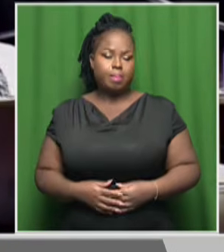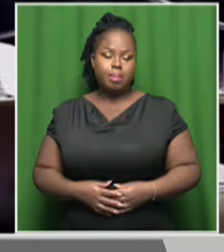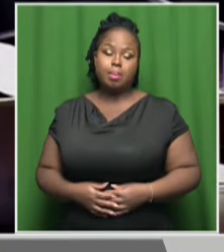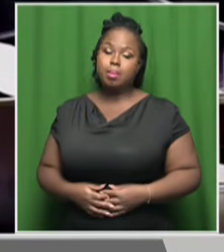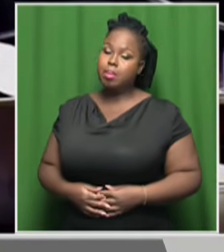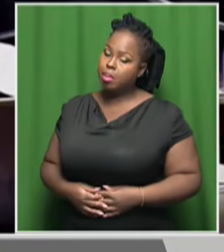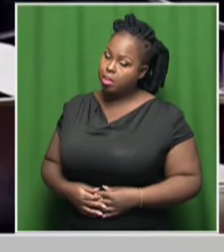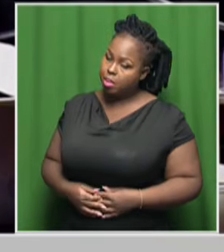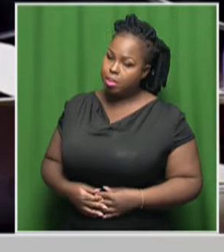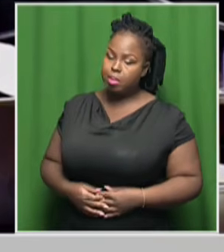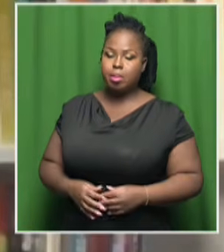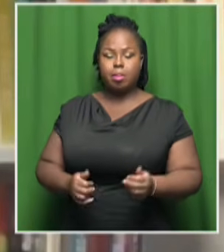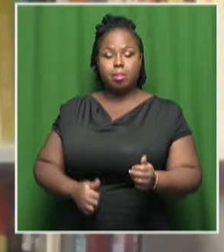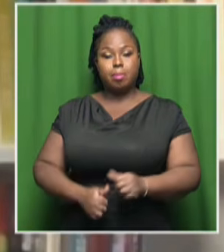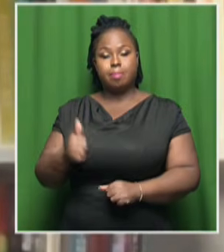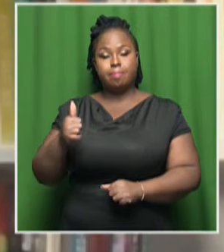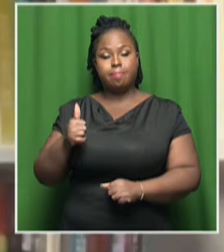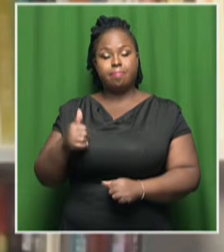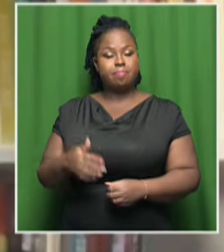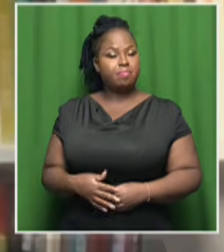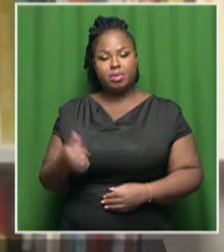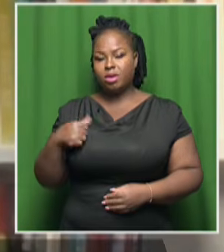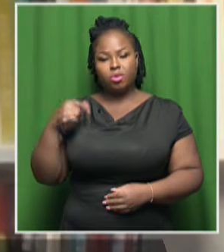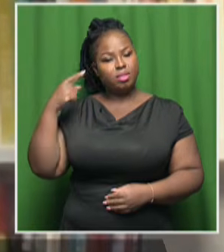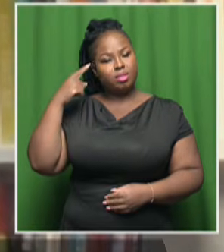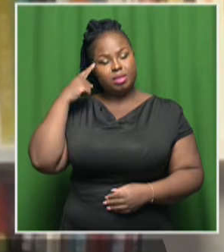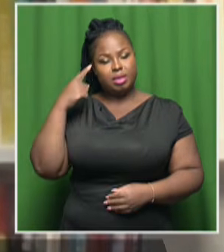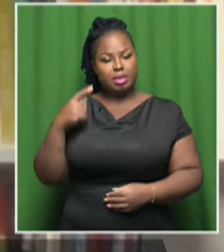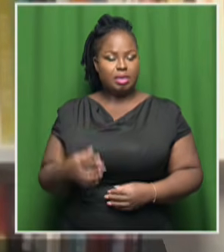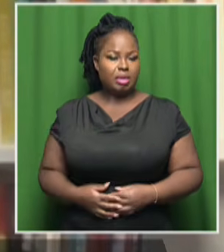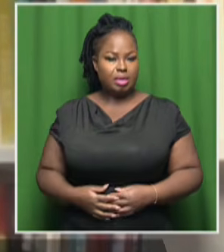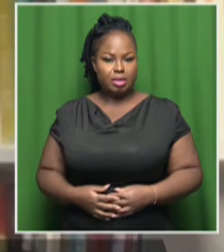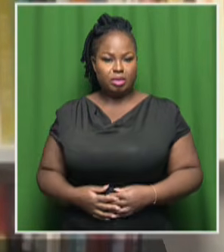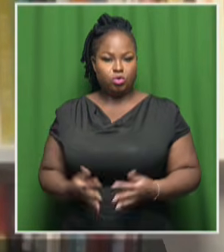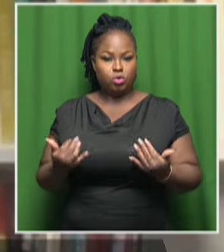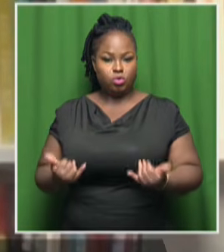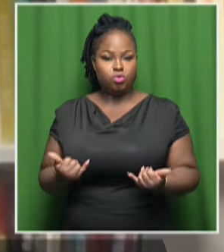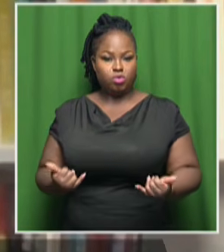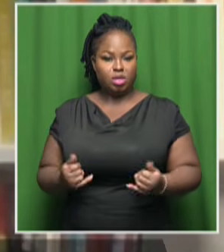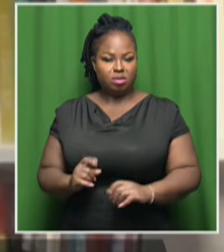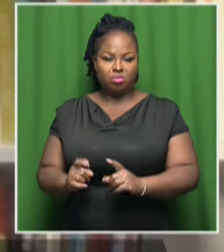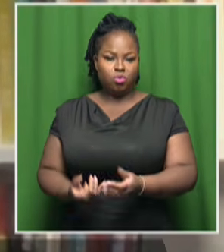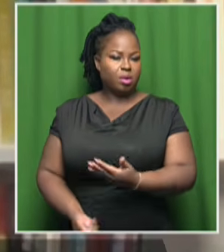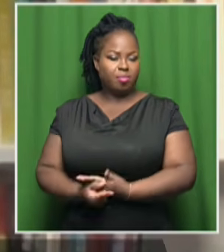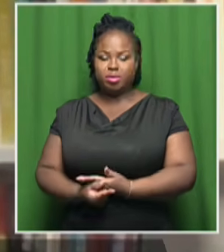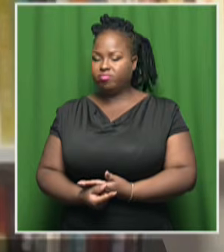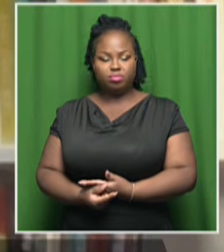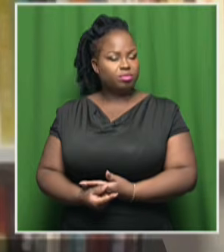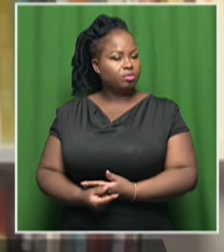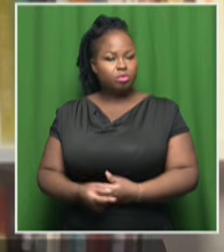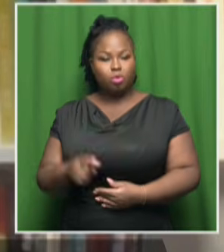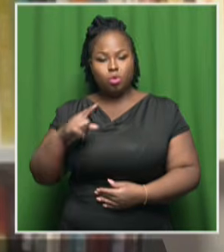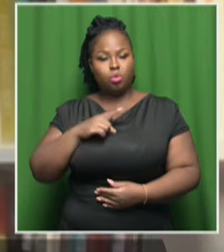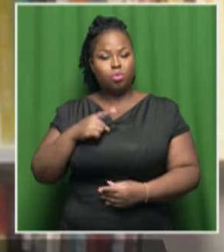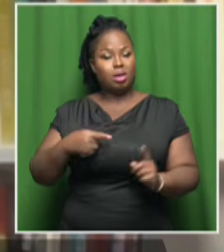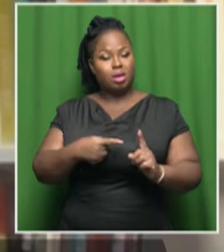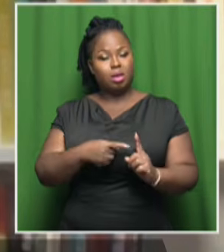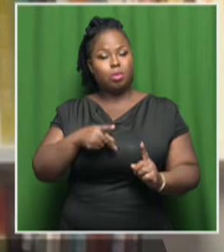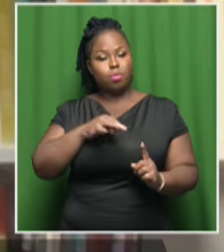Well, first, Leanne, I don't even think today's inquisition is going to take off, given the character of Paulo